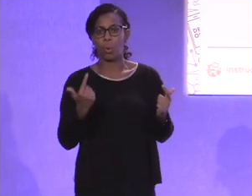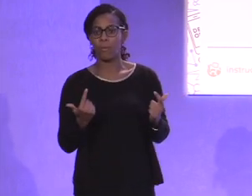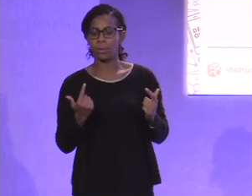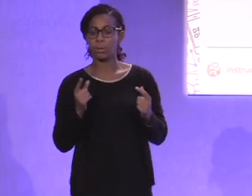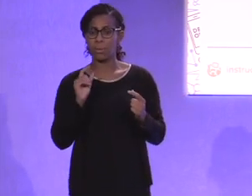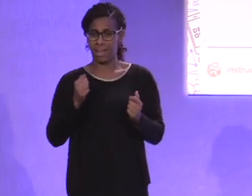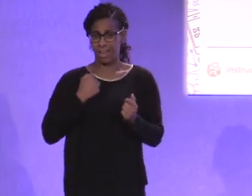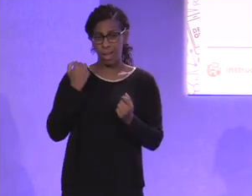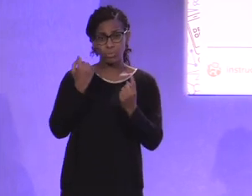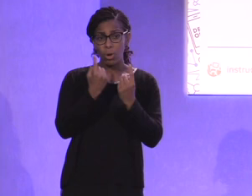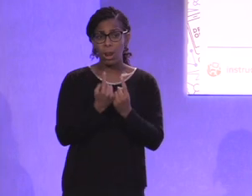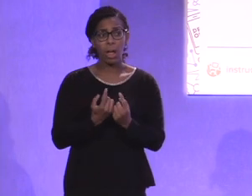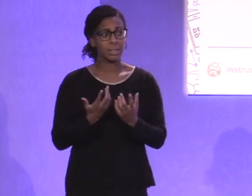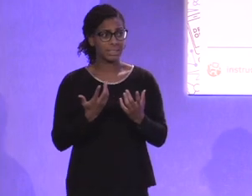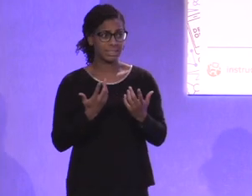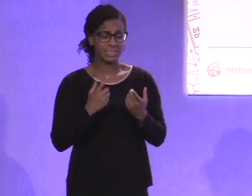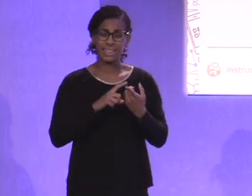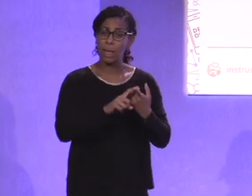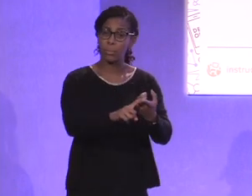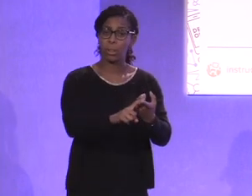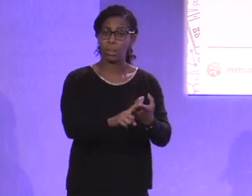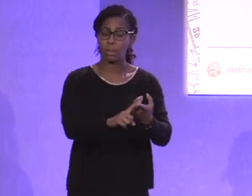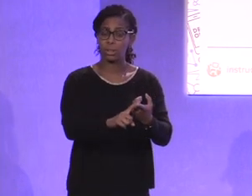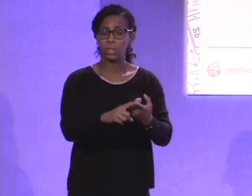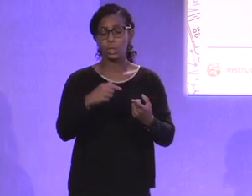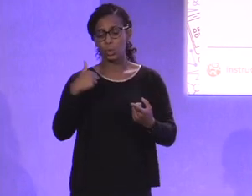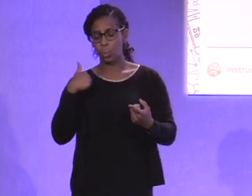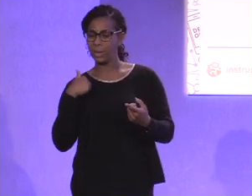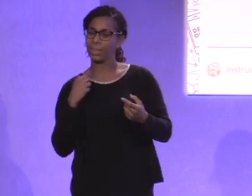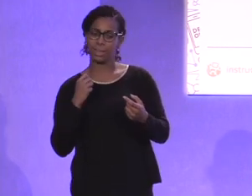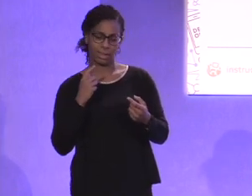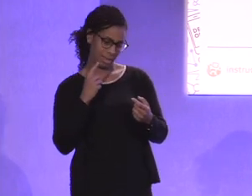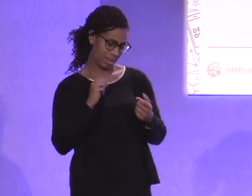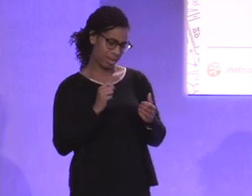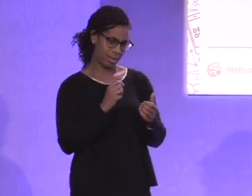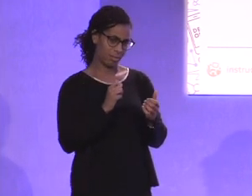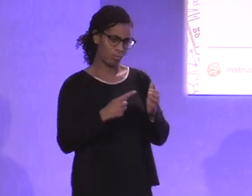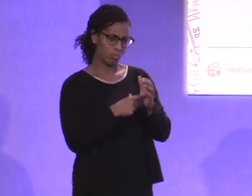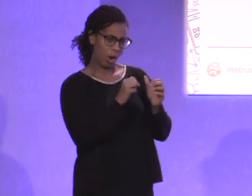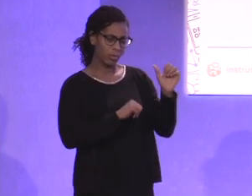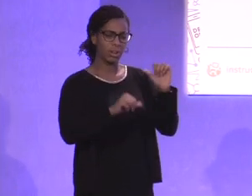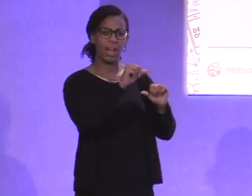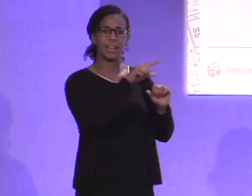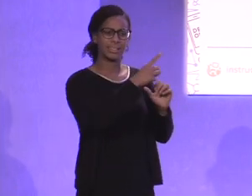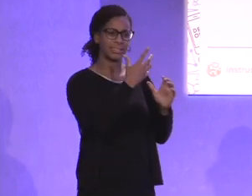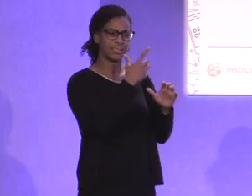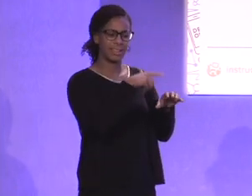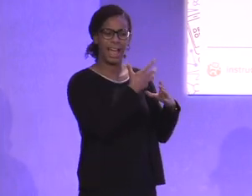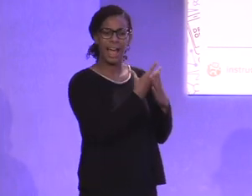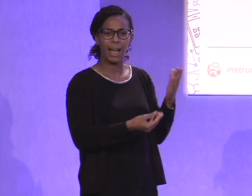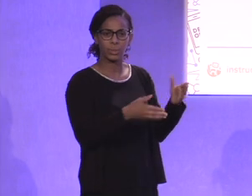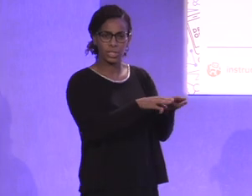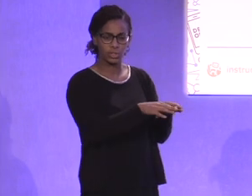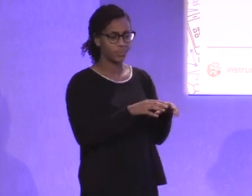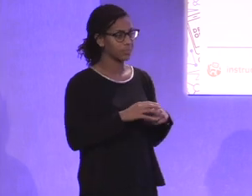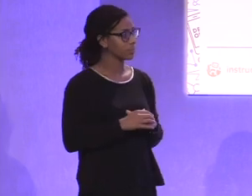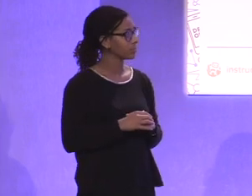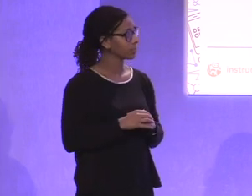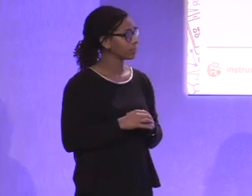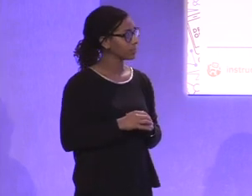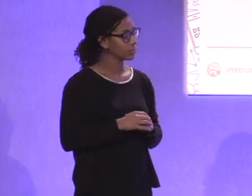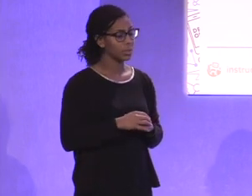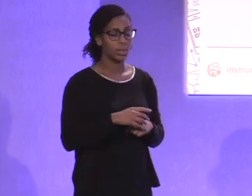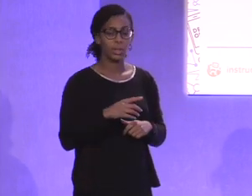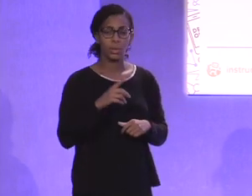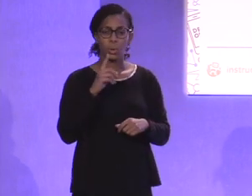so we have prioritized our attention in other ways. So if I look at that character, that's quite ungainly.